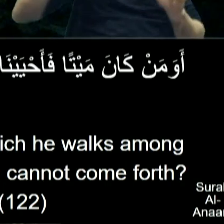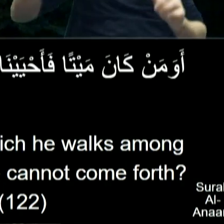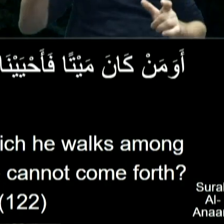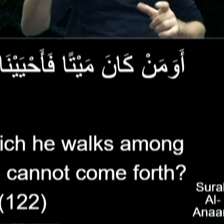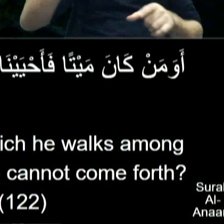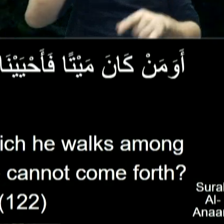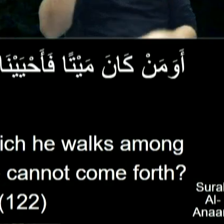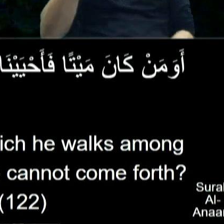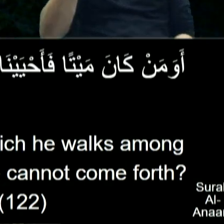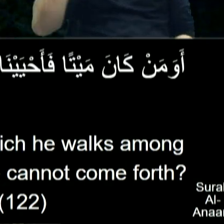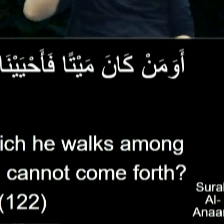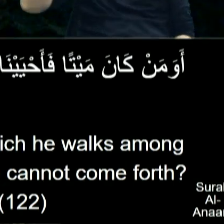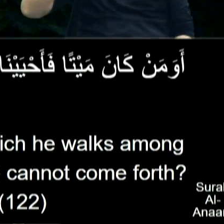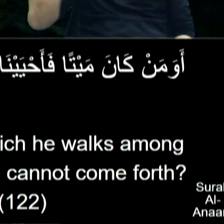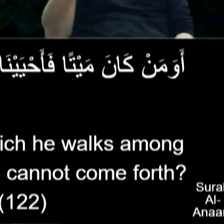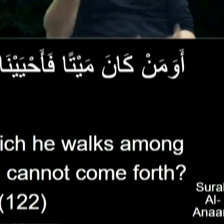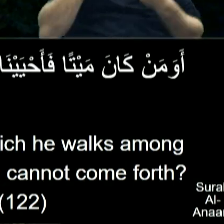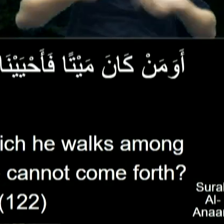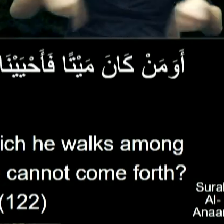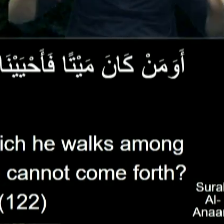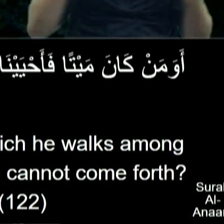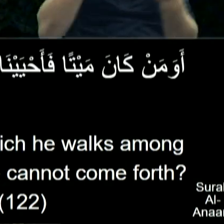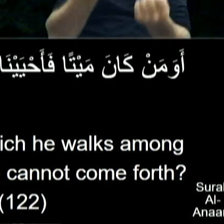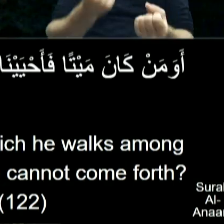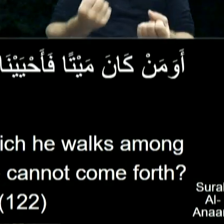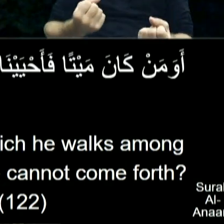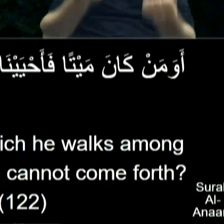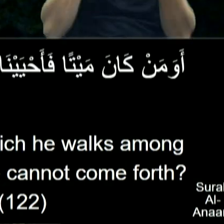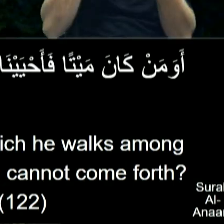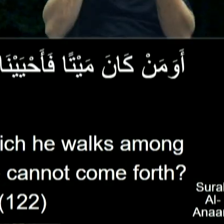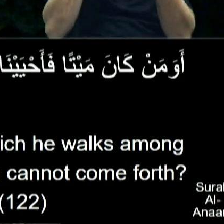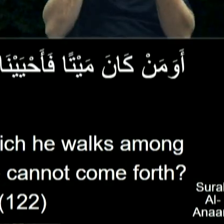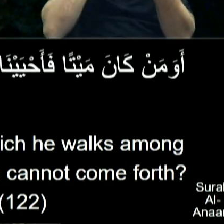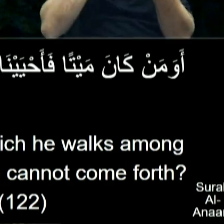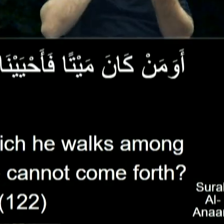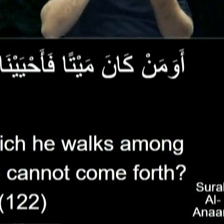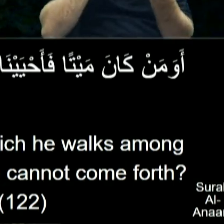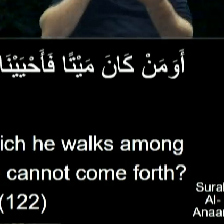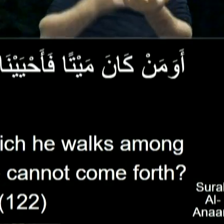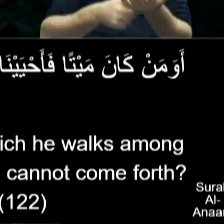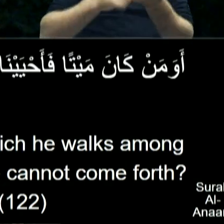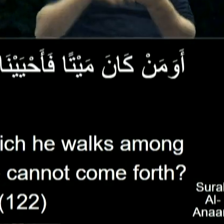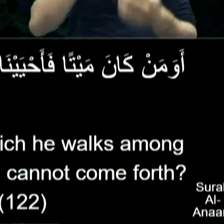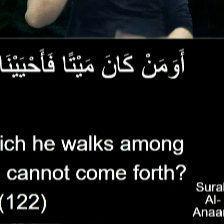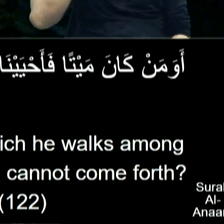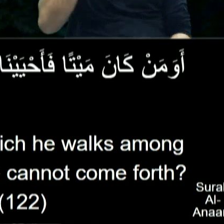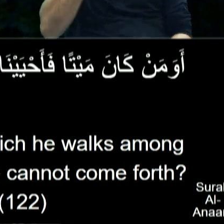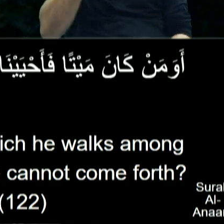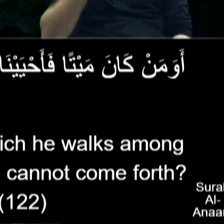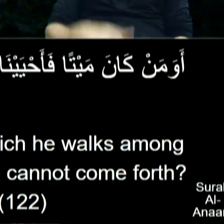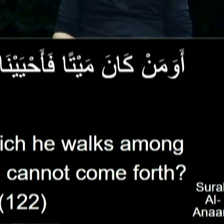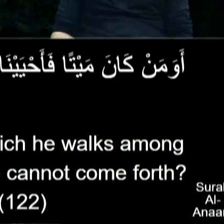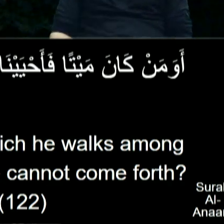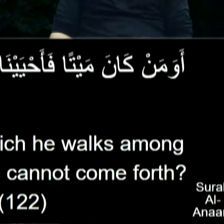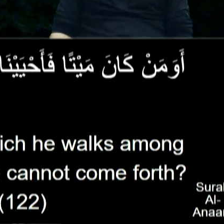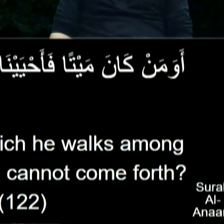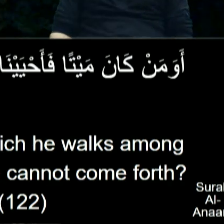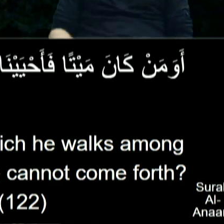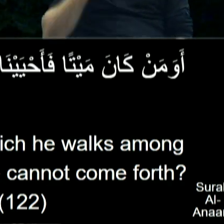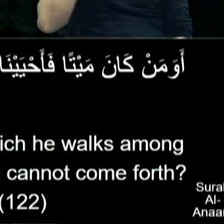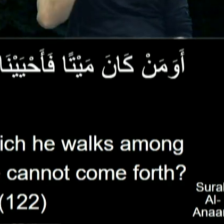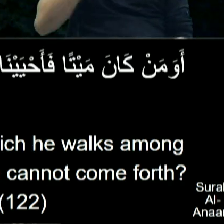is it that Allah wants to get across in this verse? That inshallah will begin tomorrow's discussion. And that will lead us up until